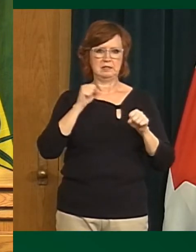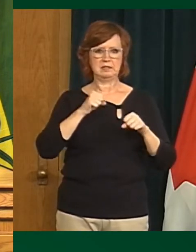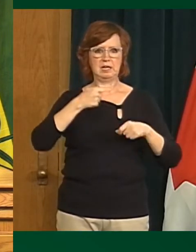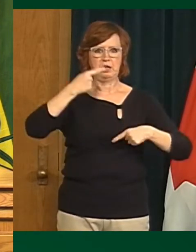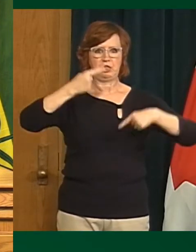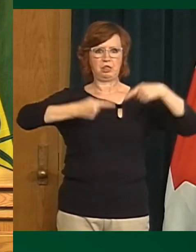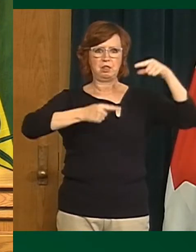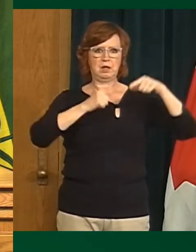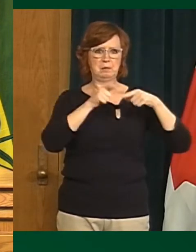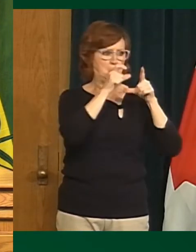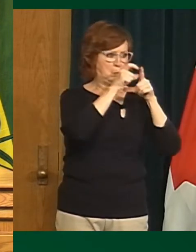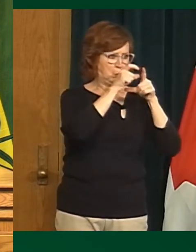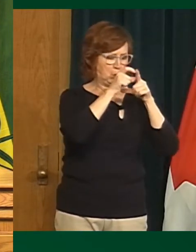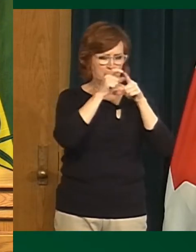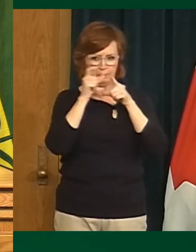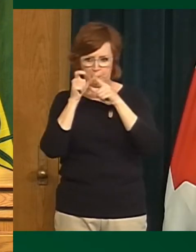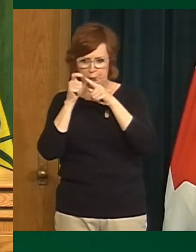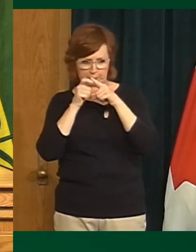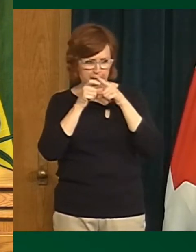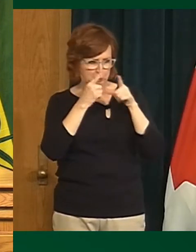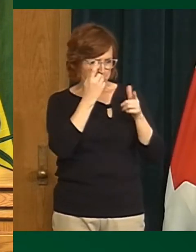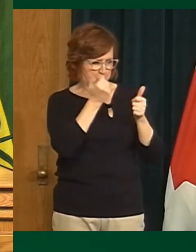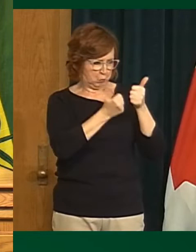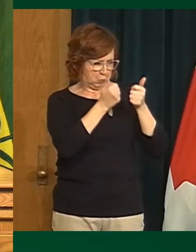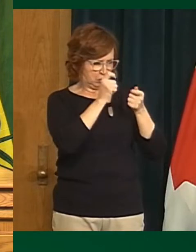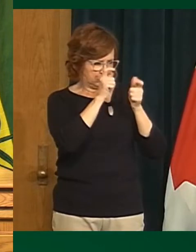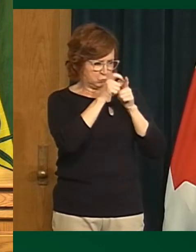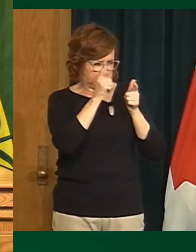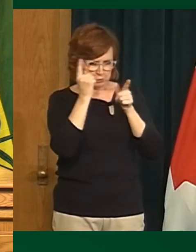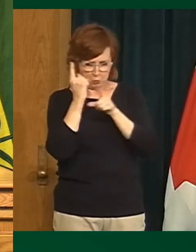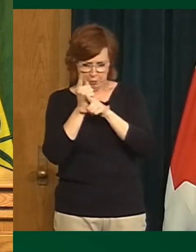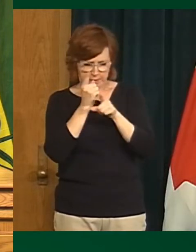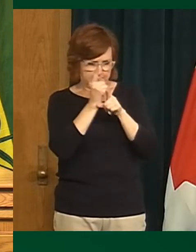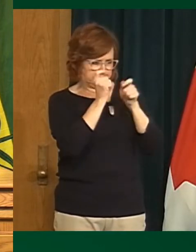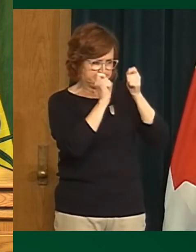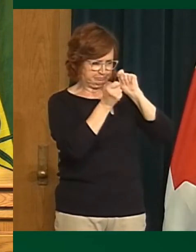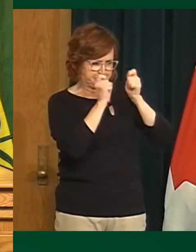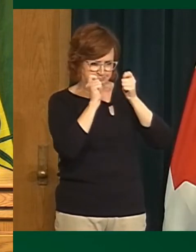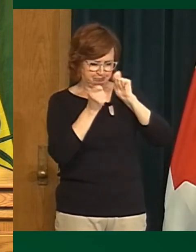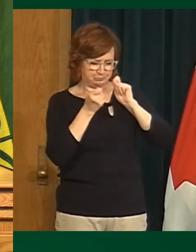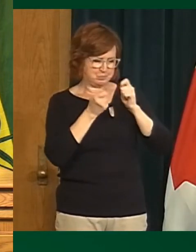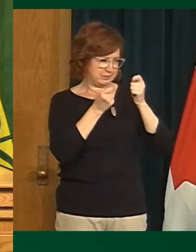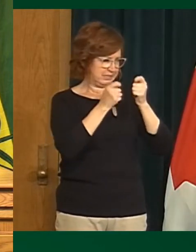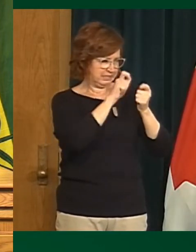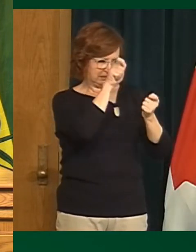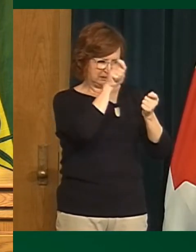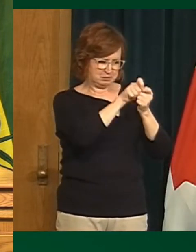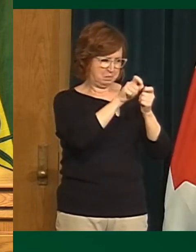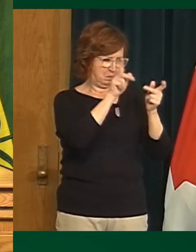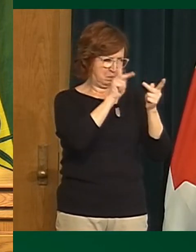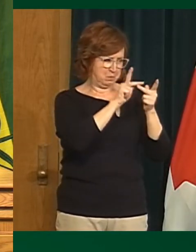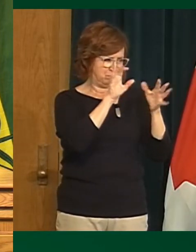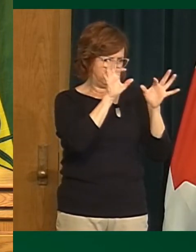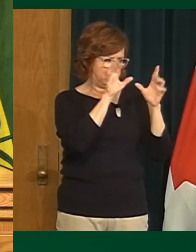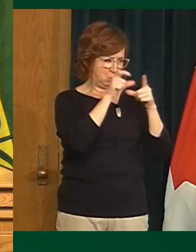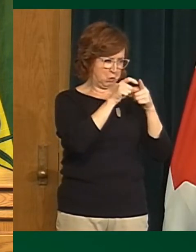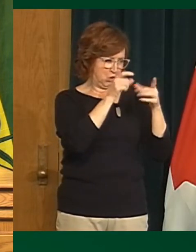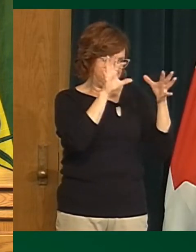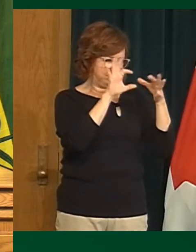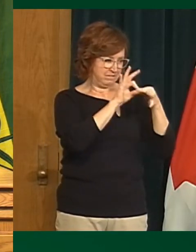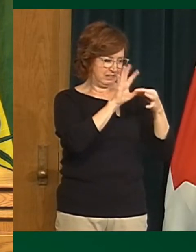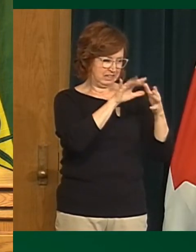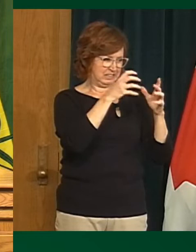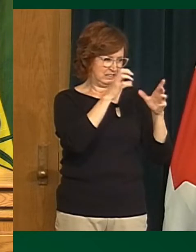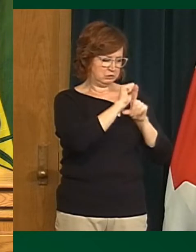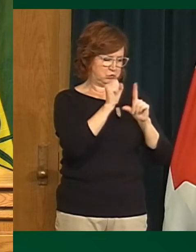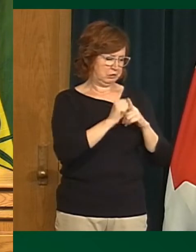point. And certainly, we have a very low threshold for long-term care facilities. A single case in a resident or staff is declared as an outbreak because it's important